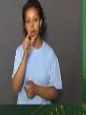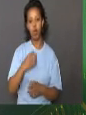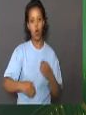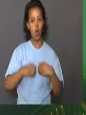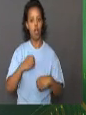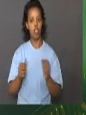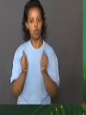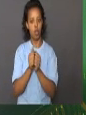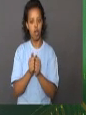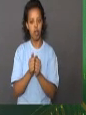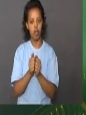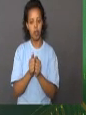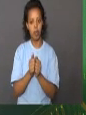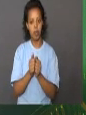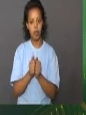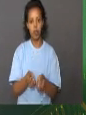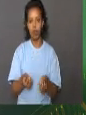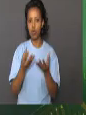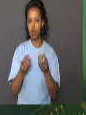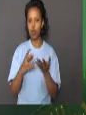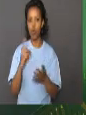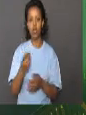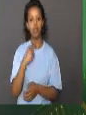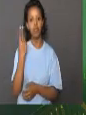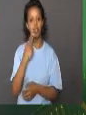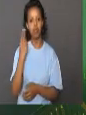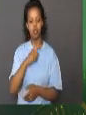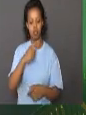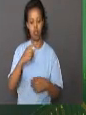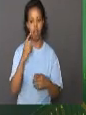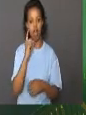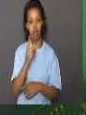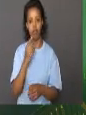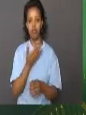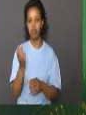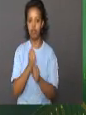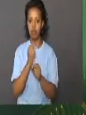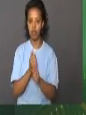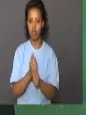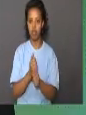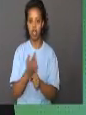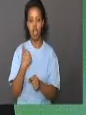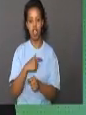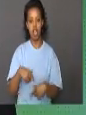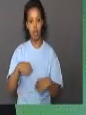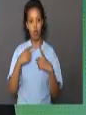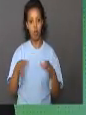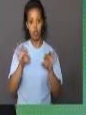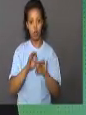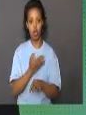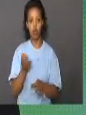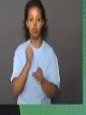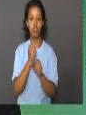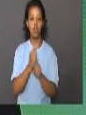microorganisms, have been used to make products that we need to survive and